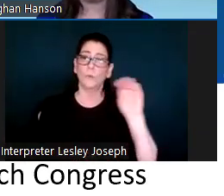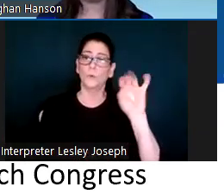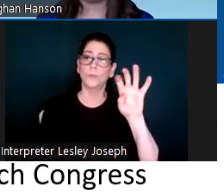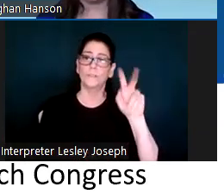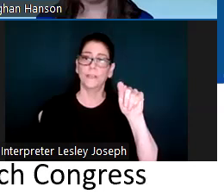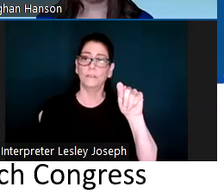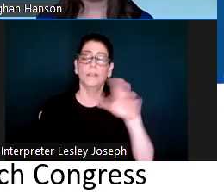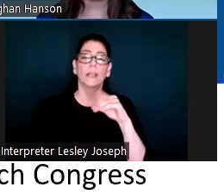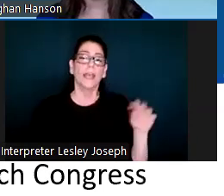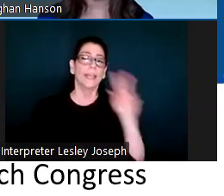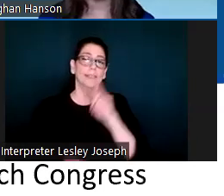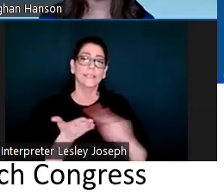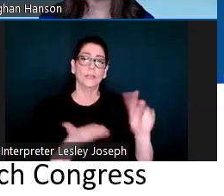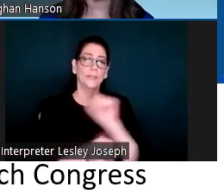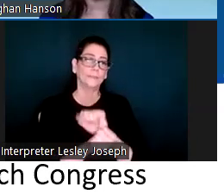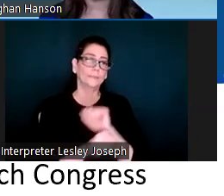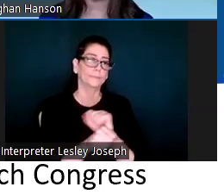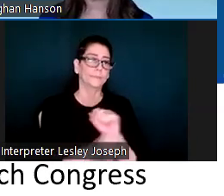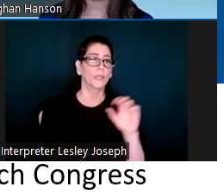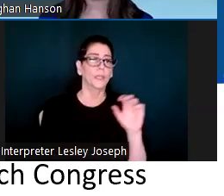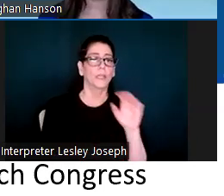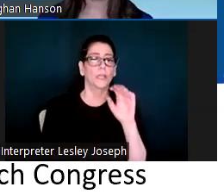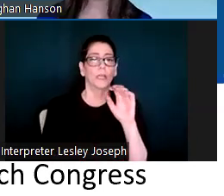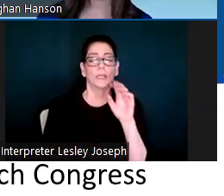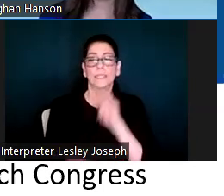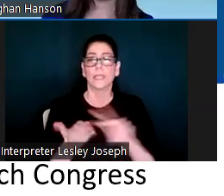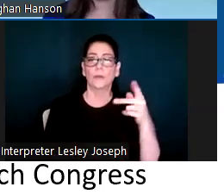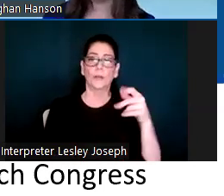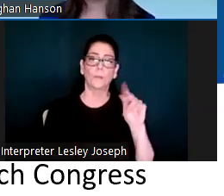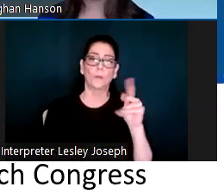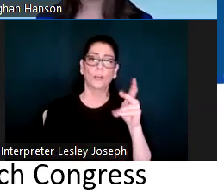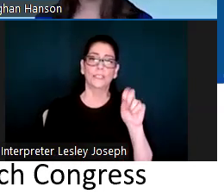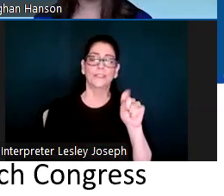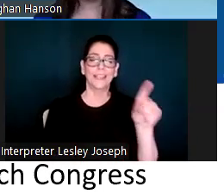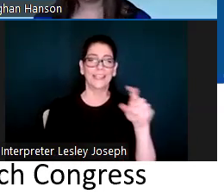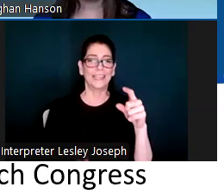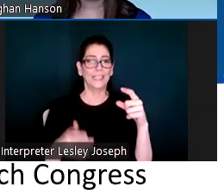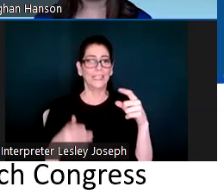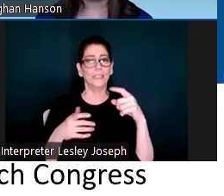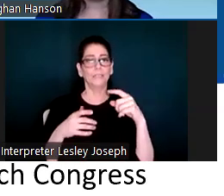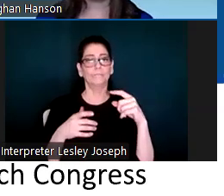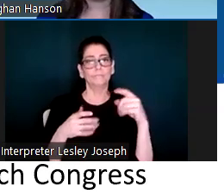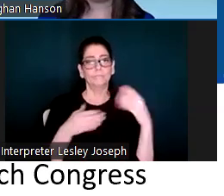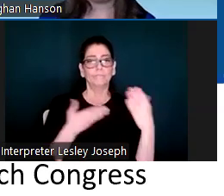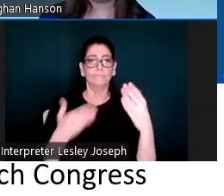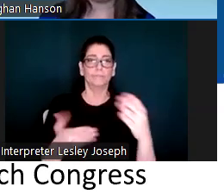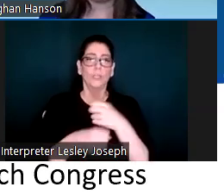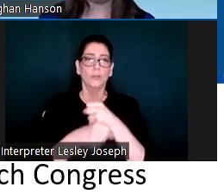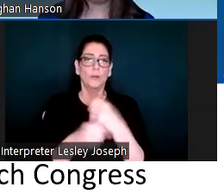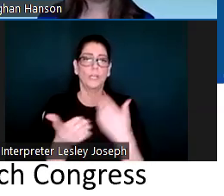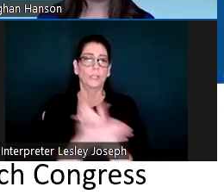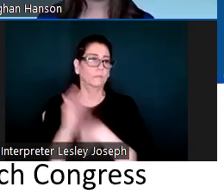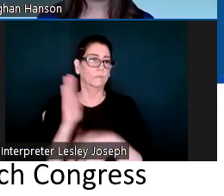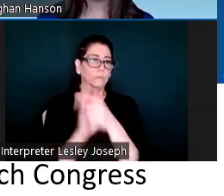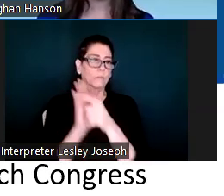Labor, Francis Perkins. And Secretary Perkins suggested the creation of sub-minimum wage, which is a lower wage adjusted to one's